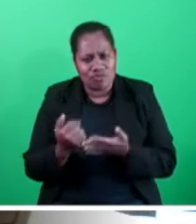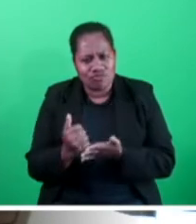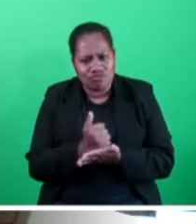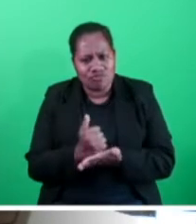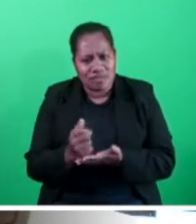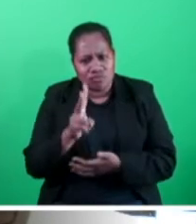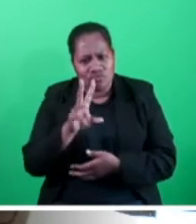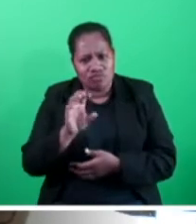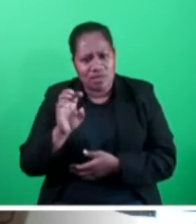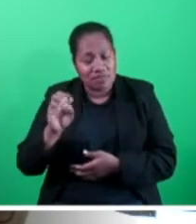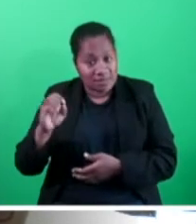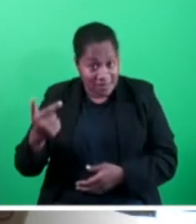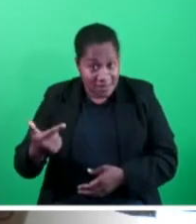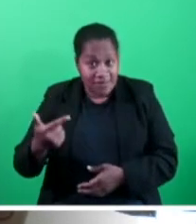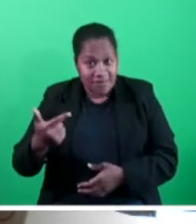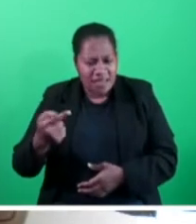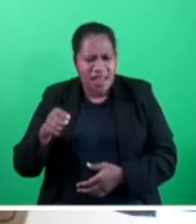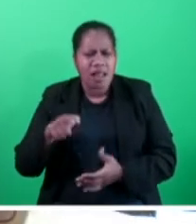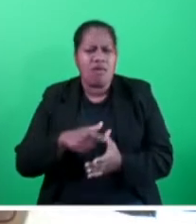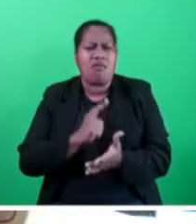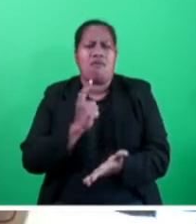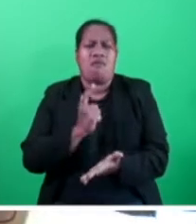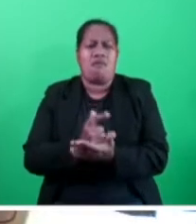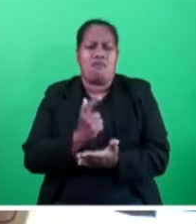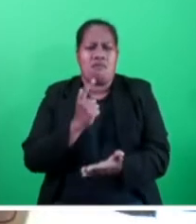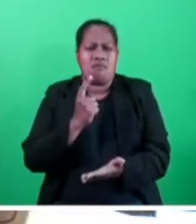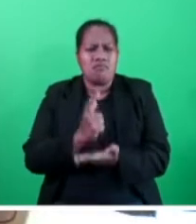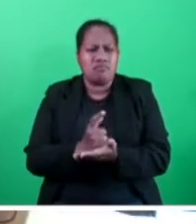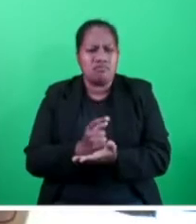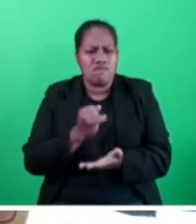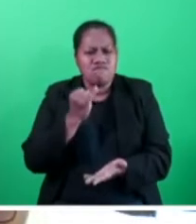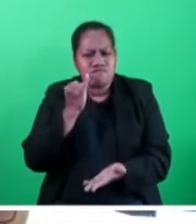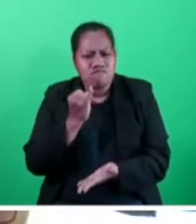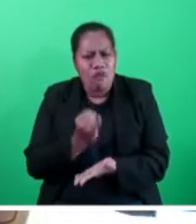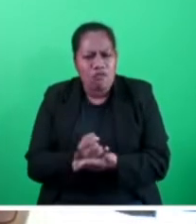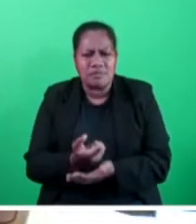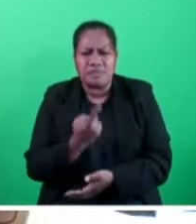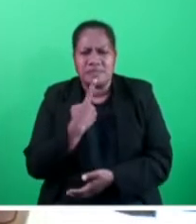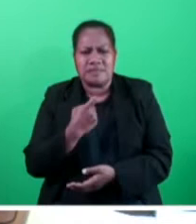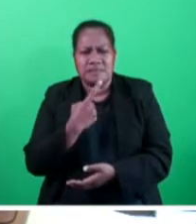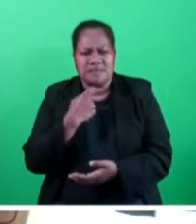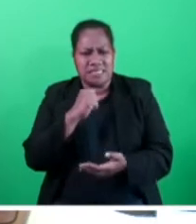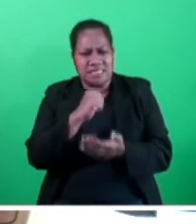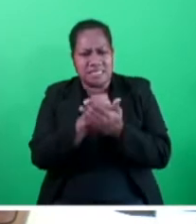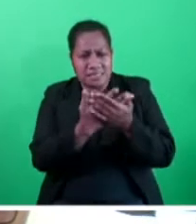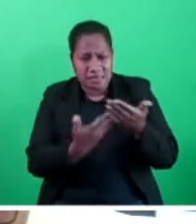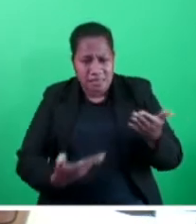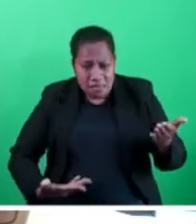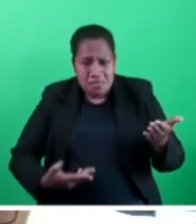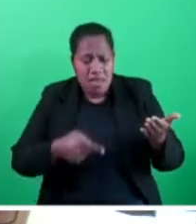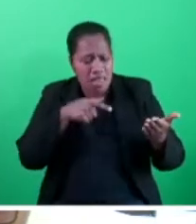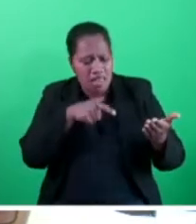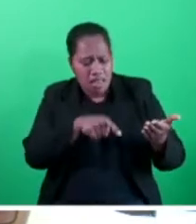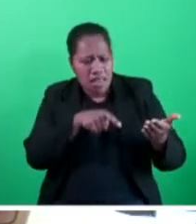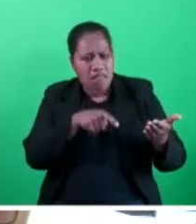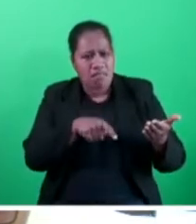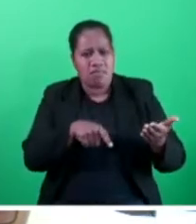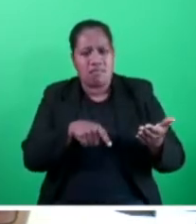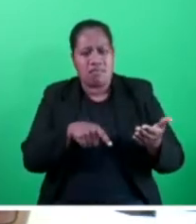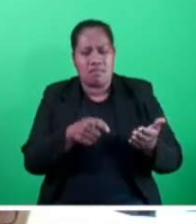Mr. Speaker, a lot of false and misleading statements have been made on the review of the national minimum